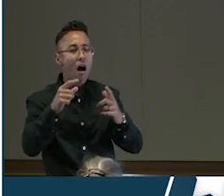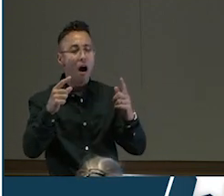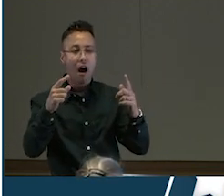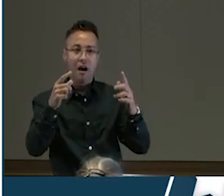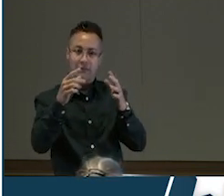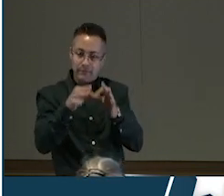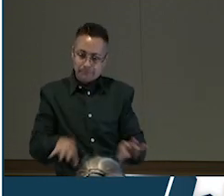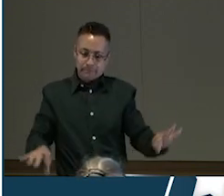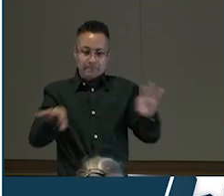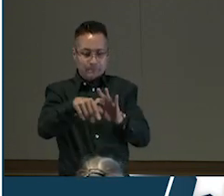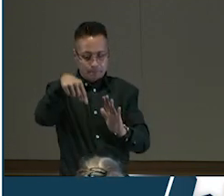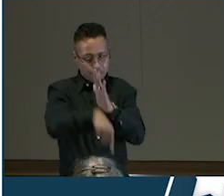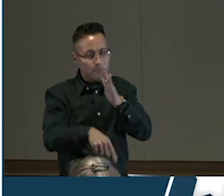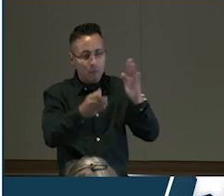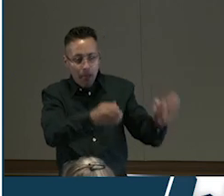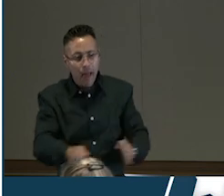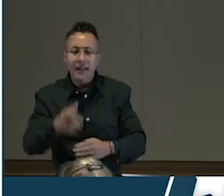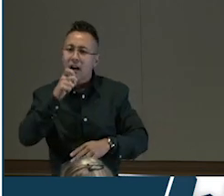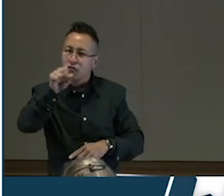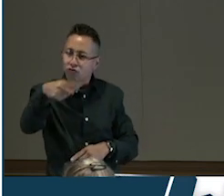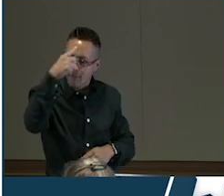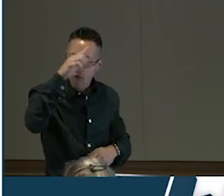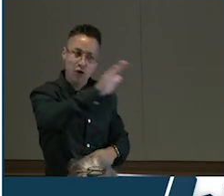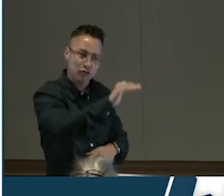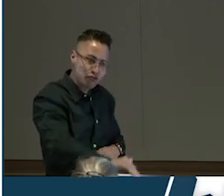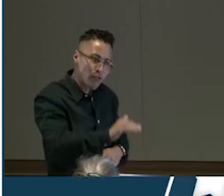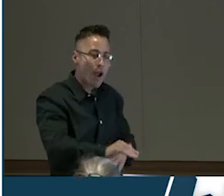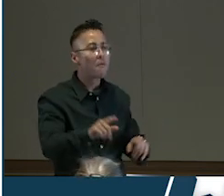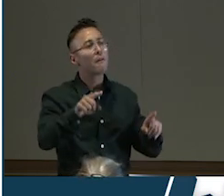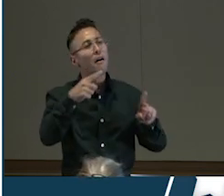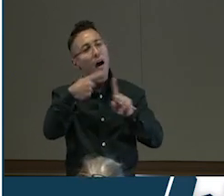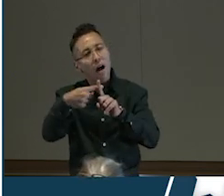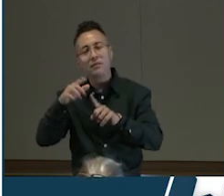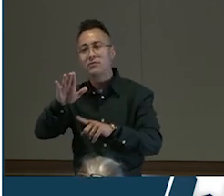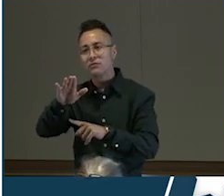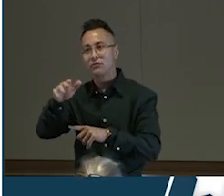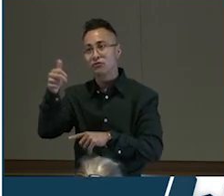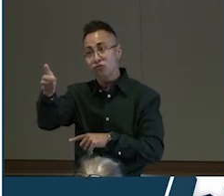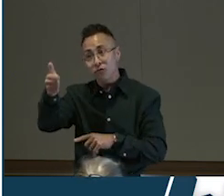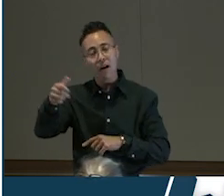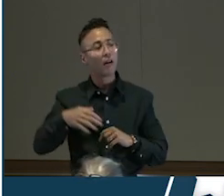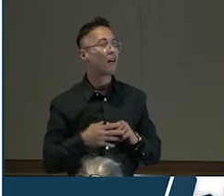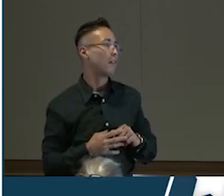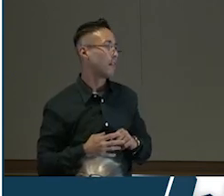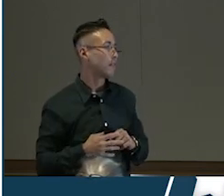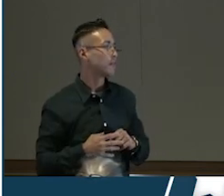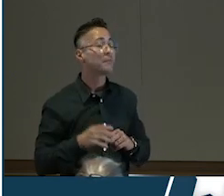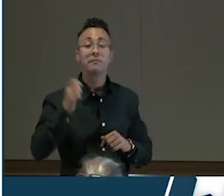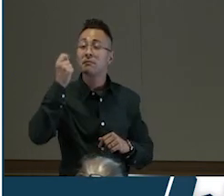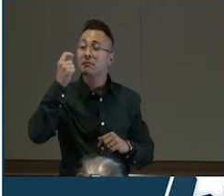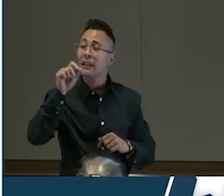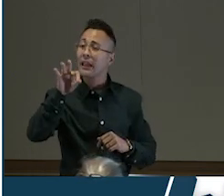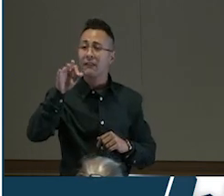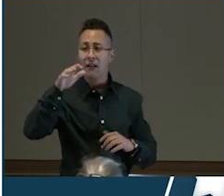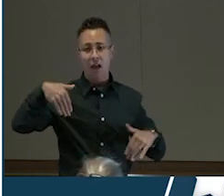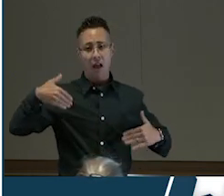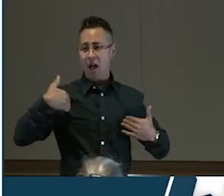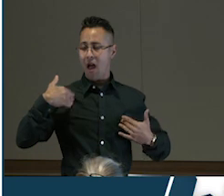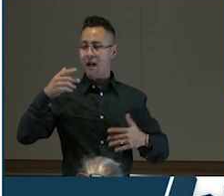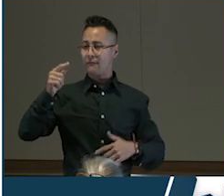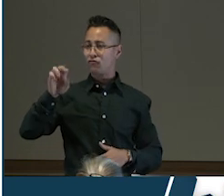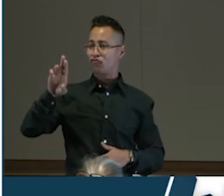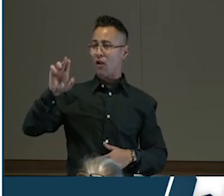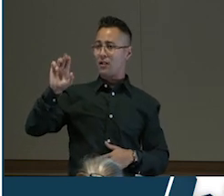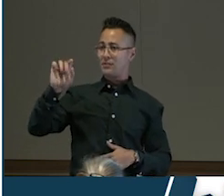plan for your child, you're building a plan for yourself, right? And if you don't have a trust in place,